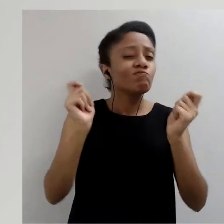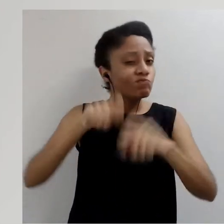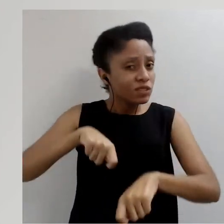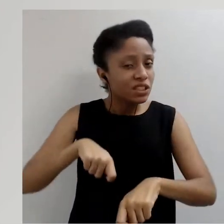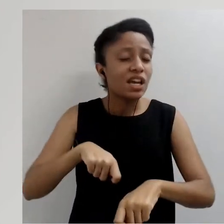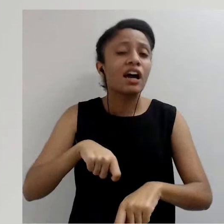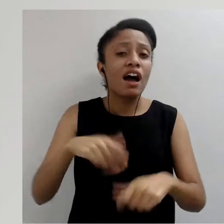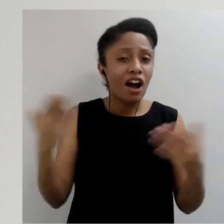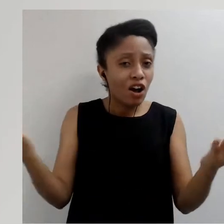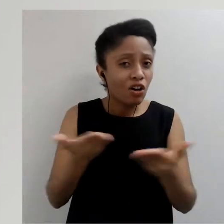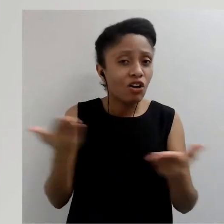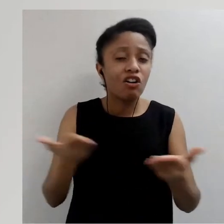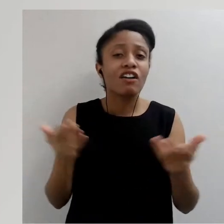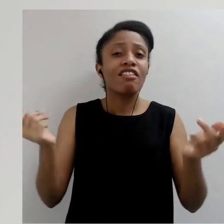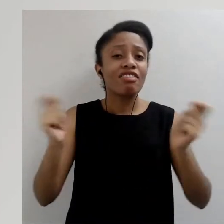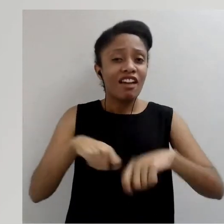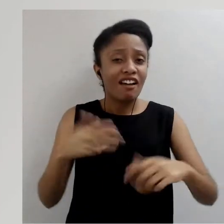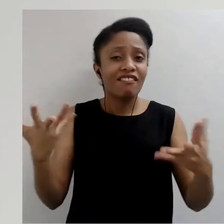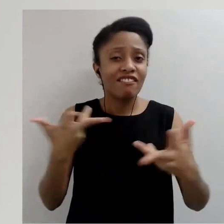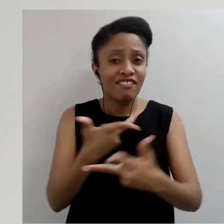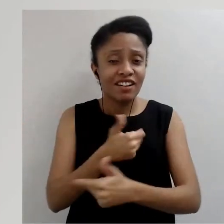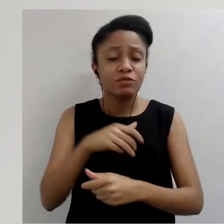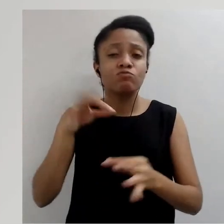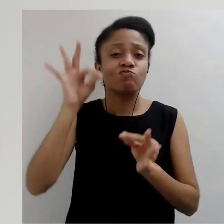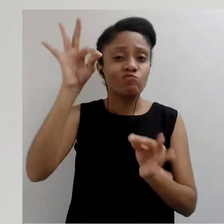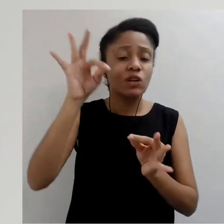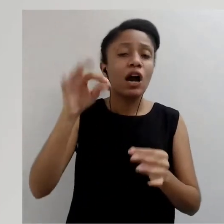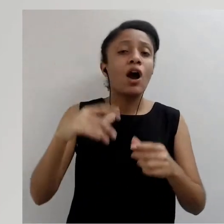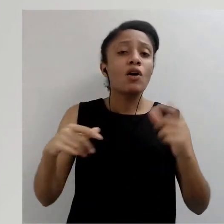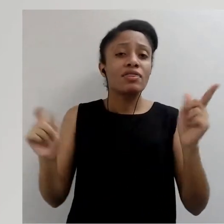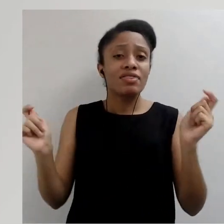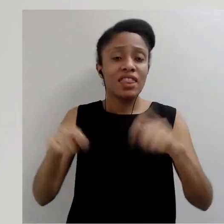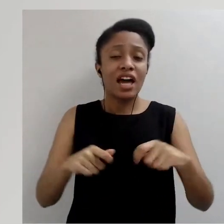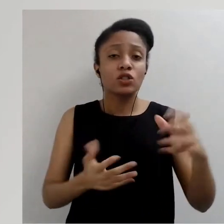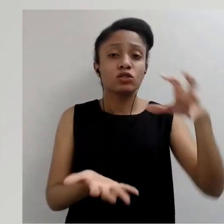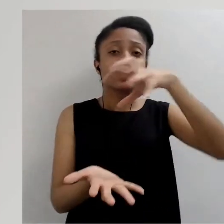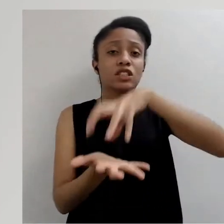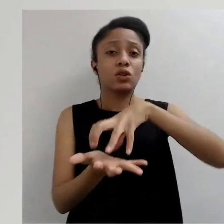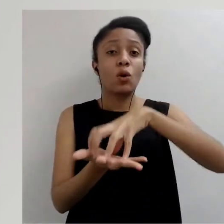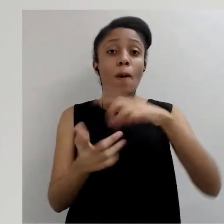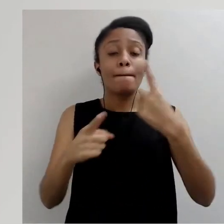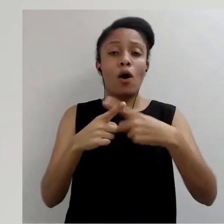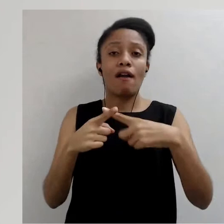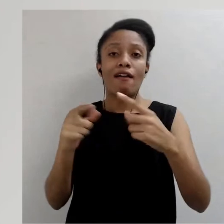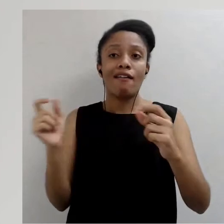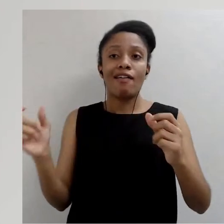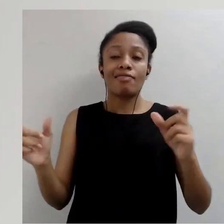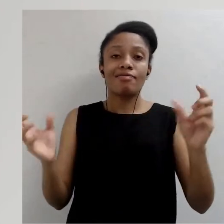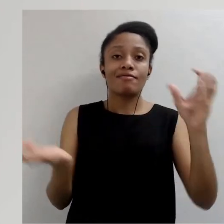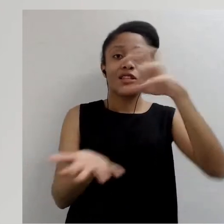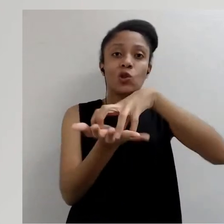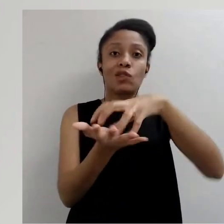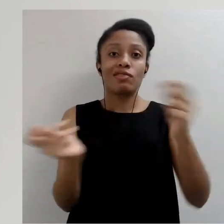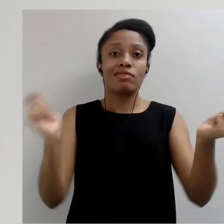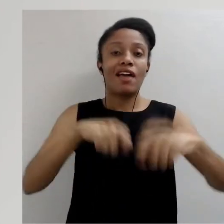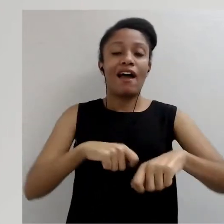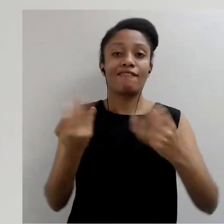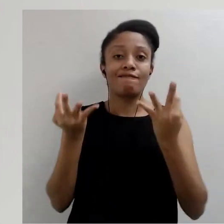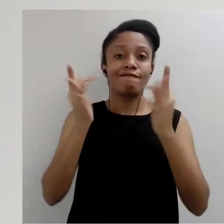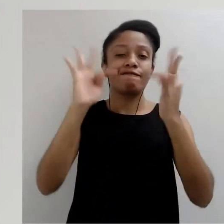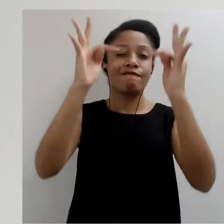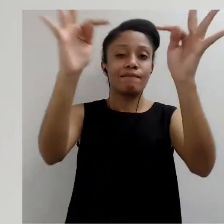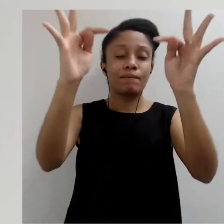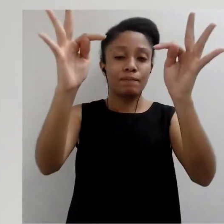benefit our sector in the sense of opening more market with the